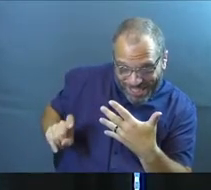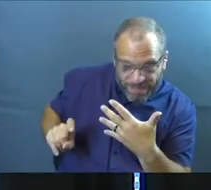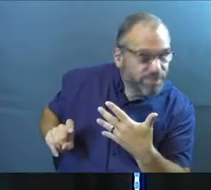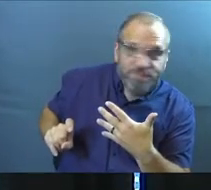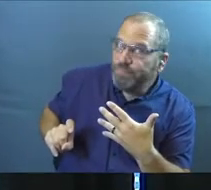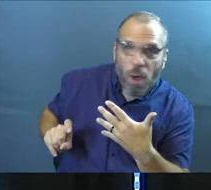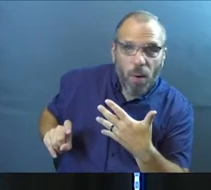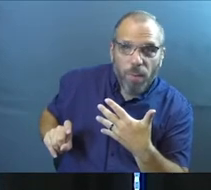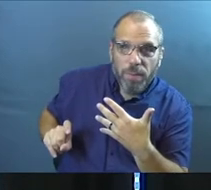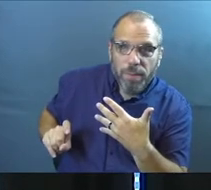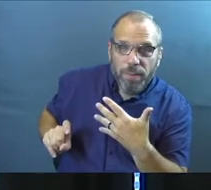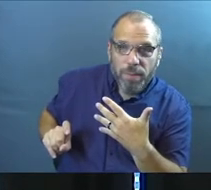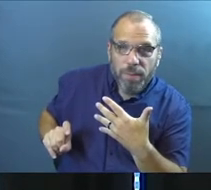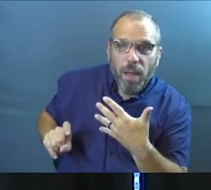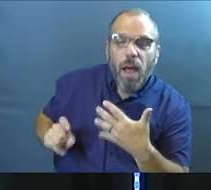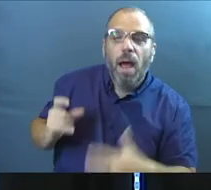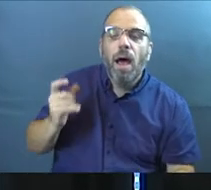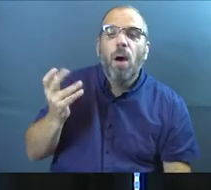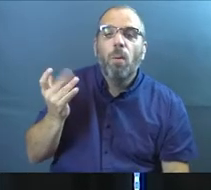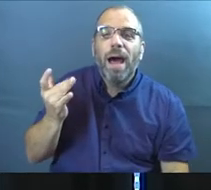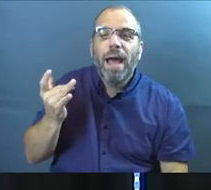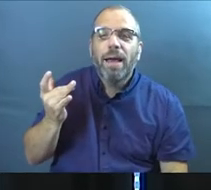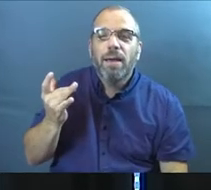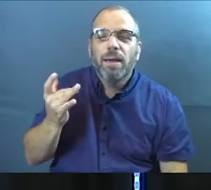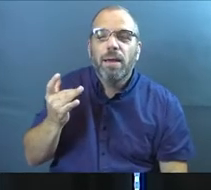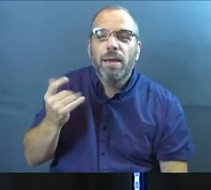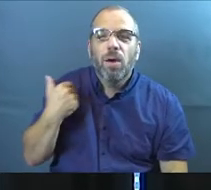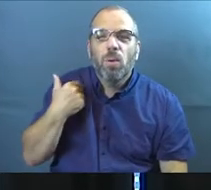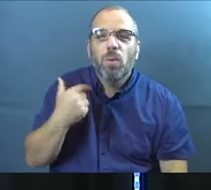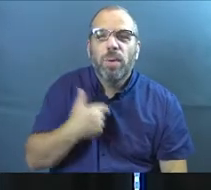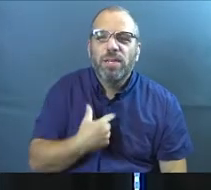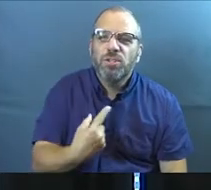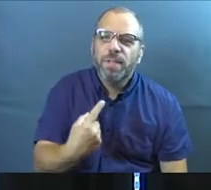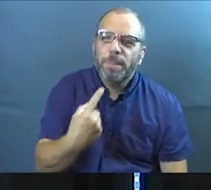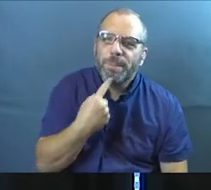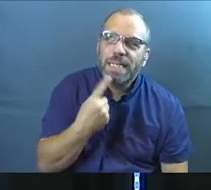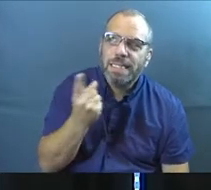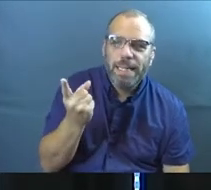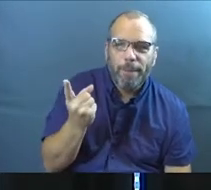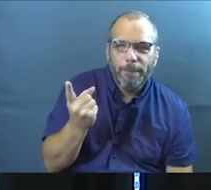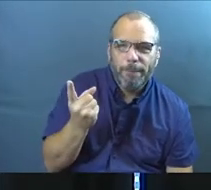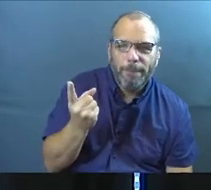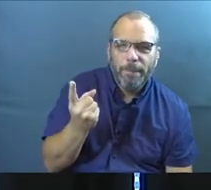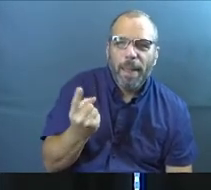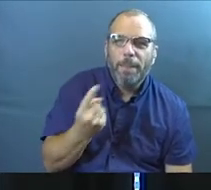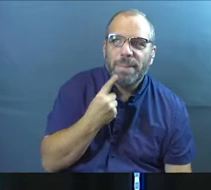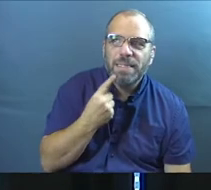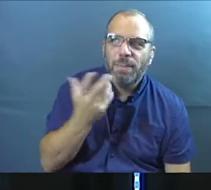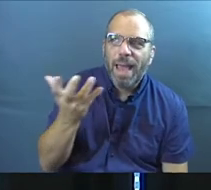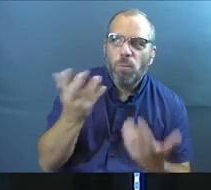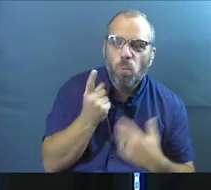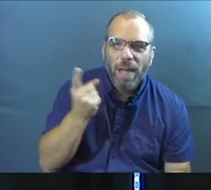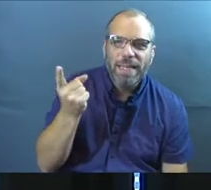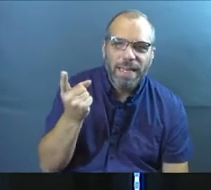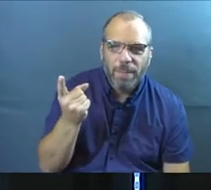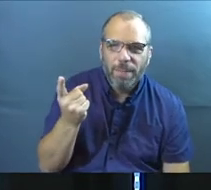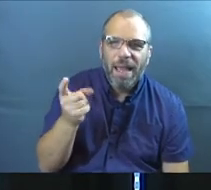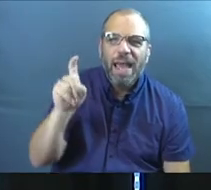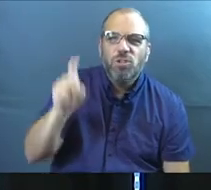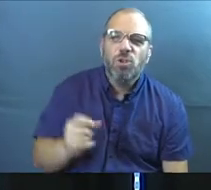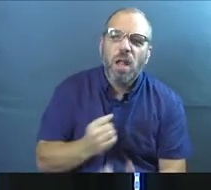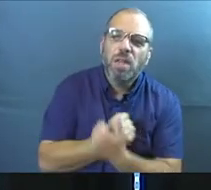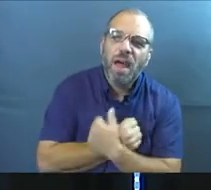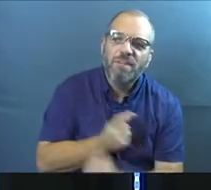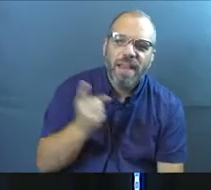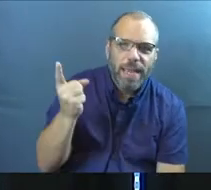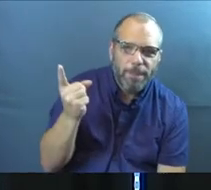should. But because we should miss him. And we should want him. And we should love